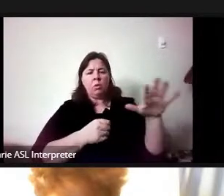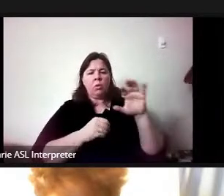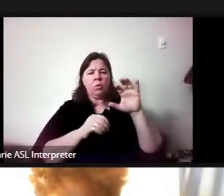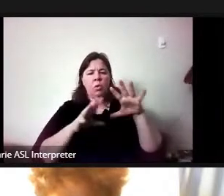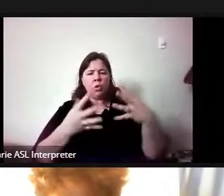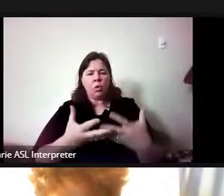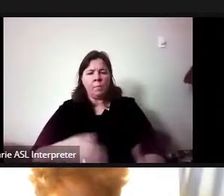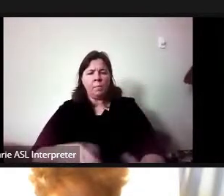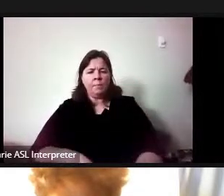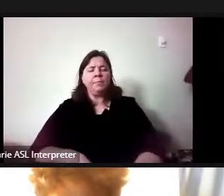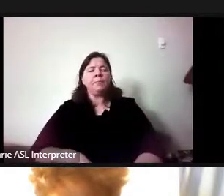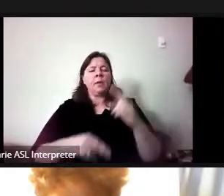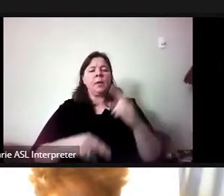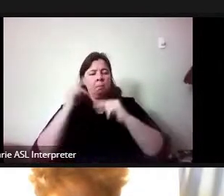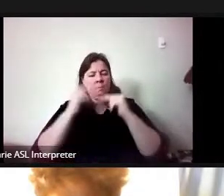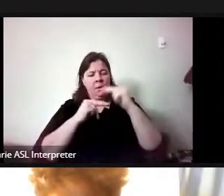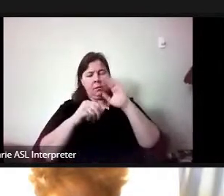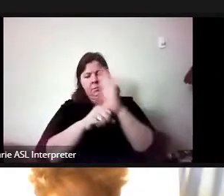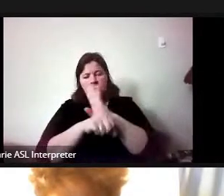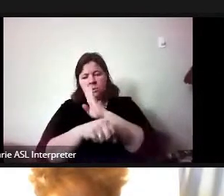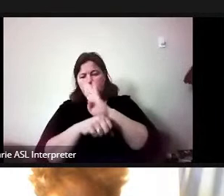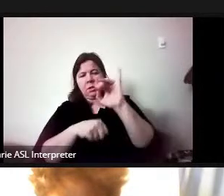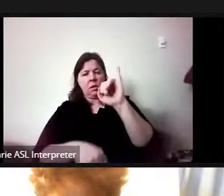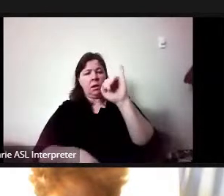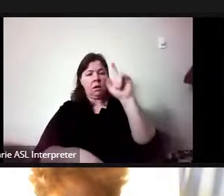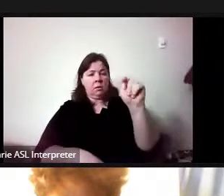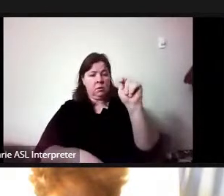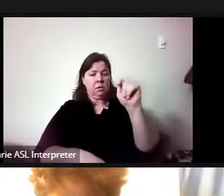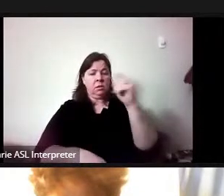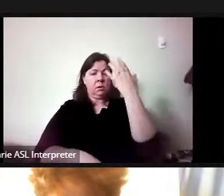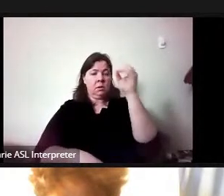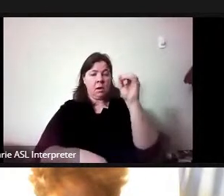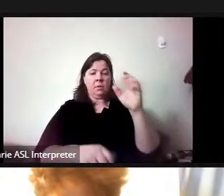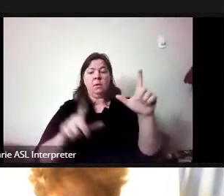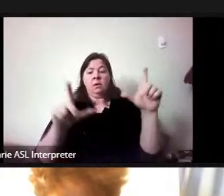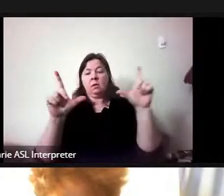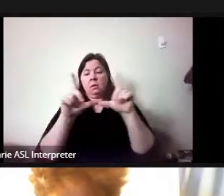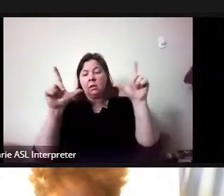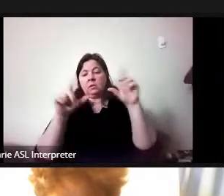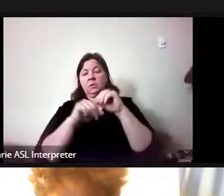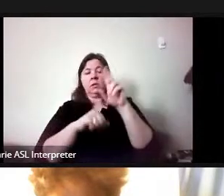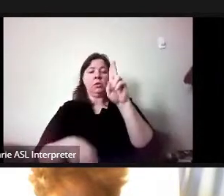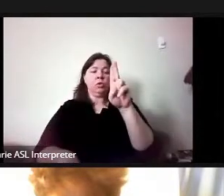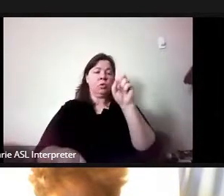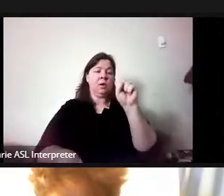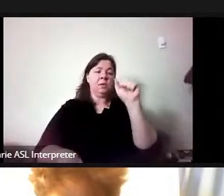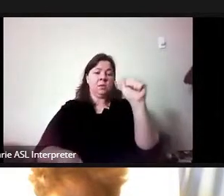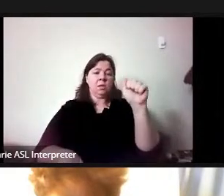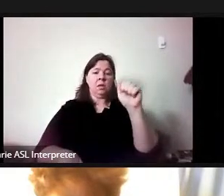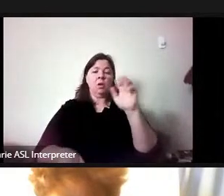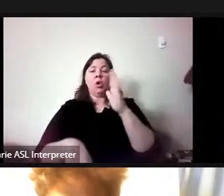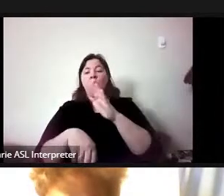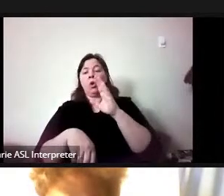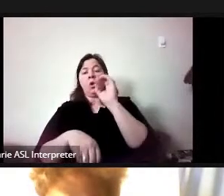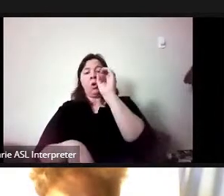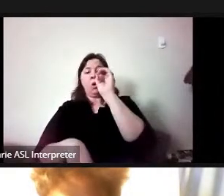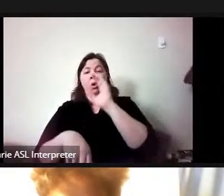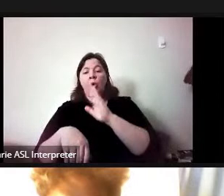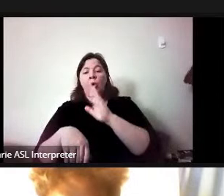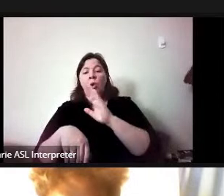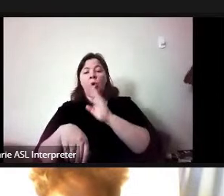building the business, the IT company, which is licensed in the USA, Onpassive LLC. You'll find that we are